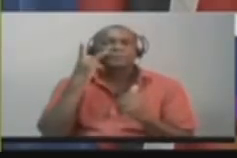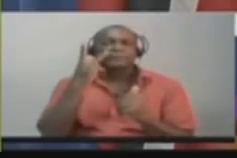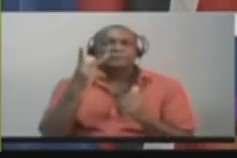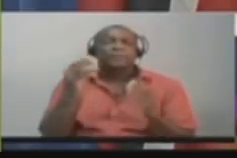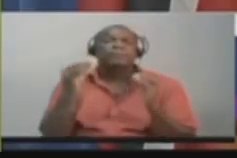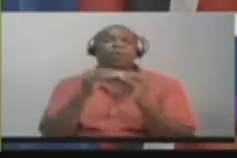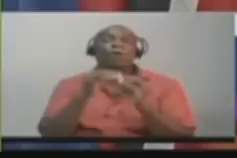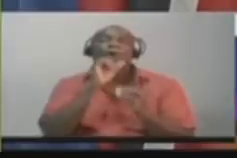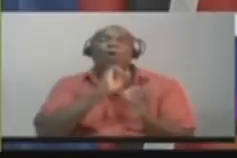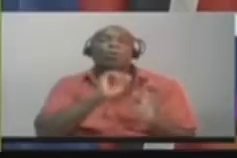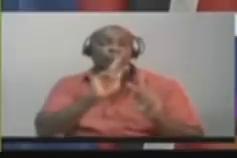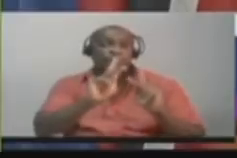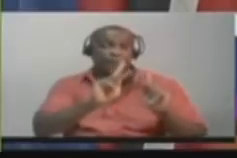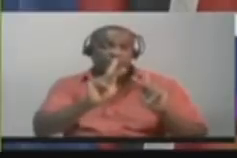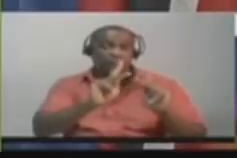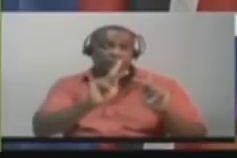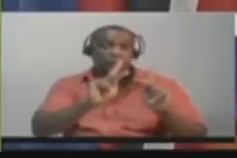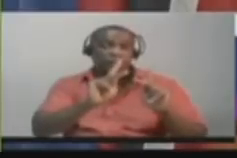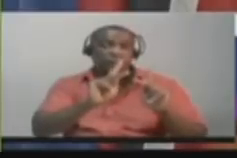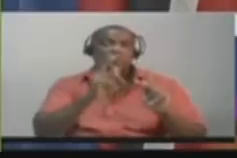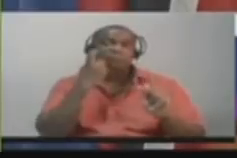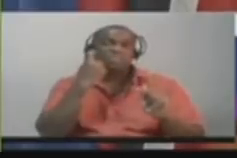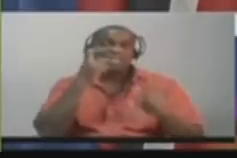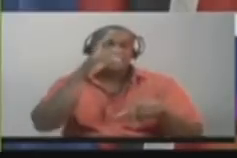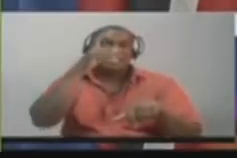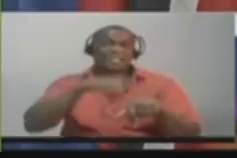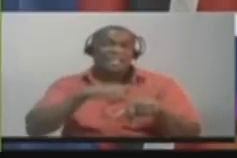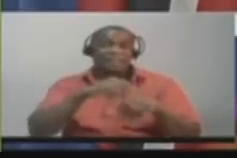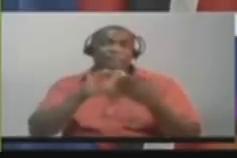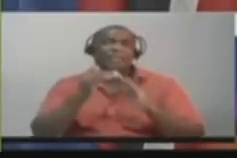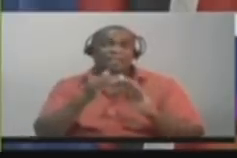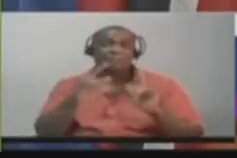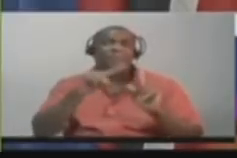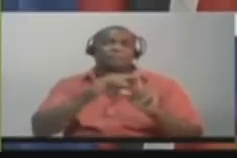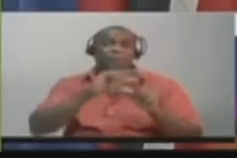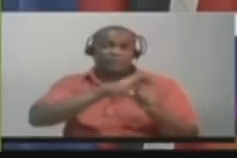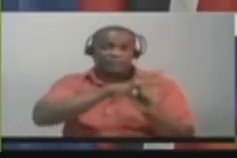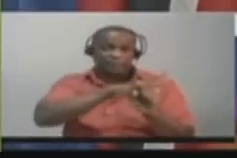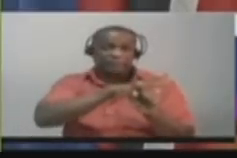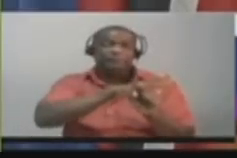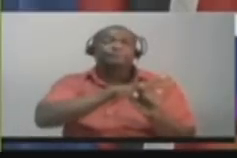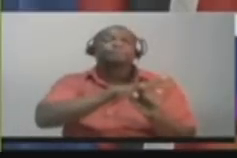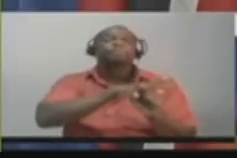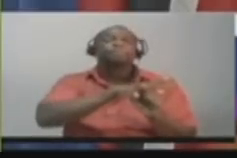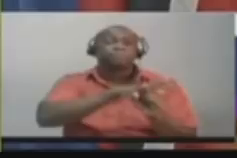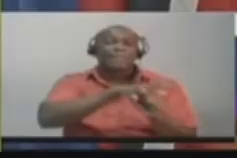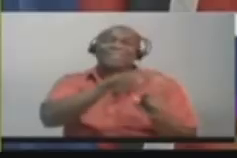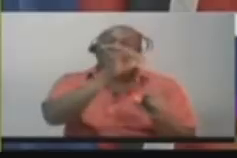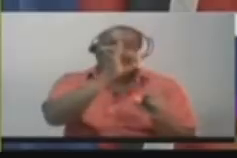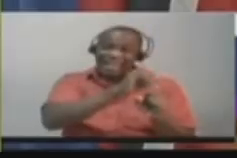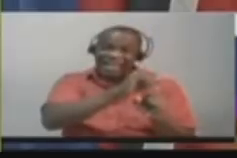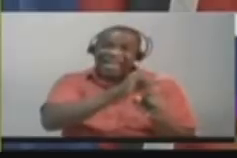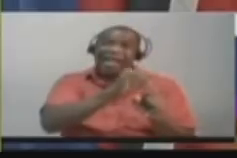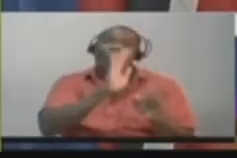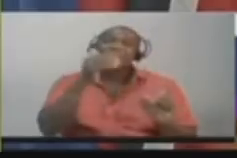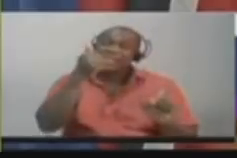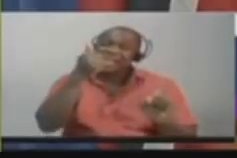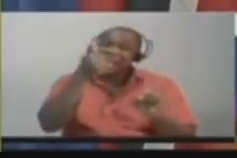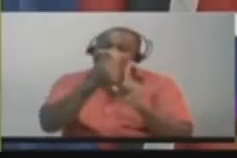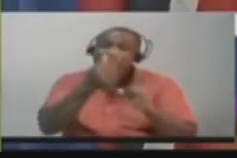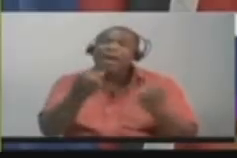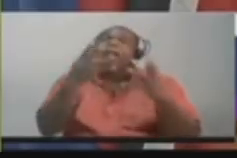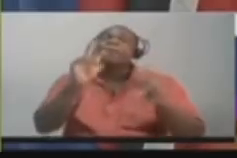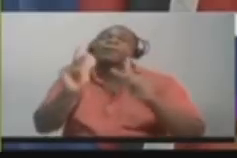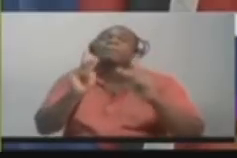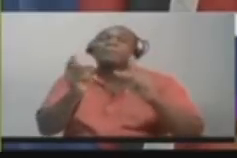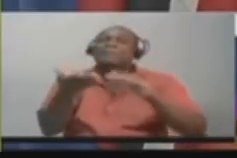groups in recent times having been infected. That comes with its own impact on case fatality rate, given